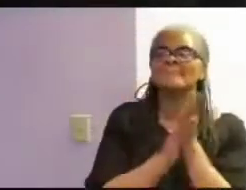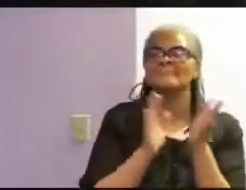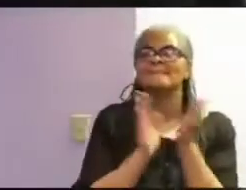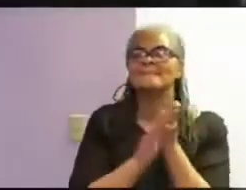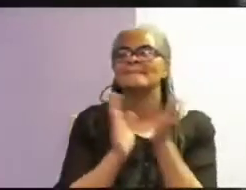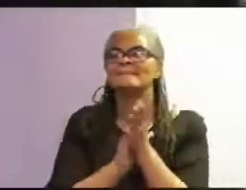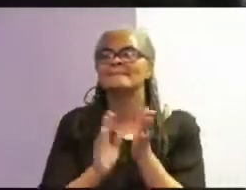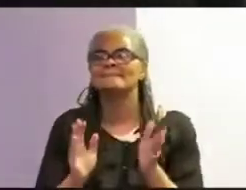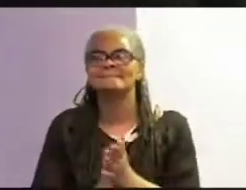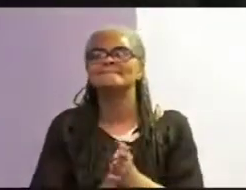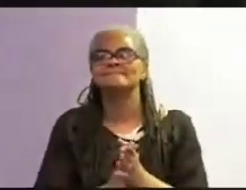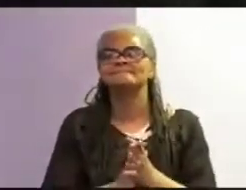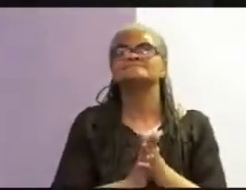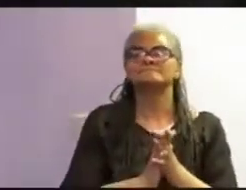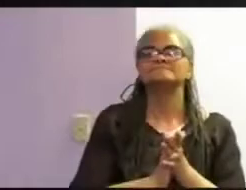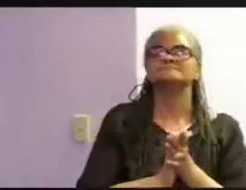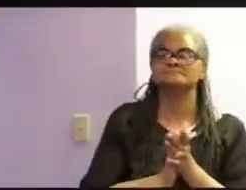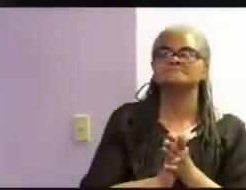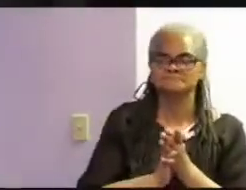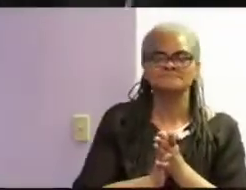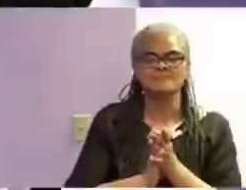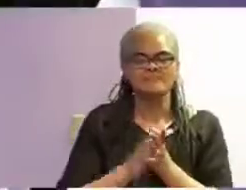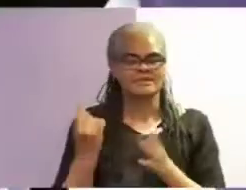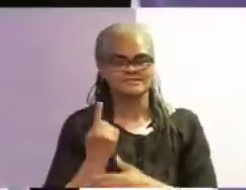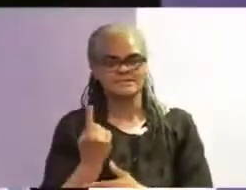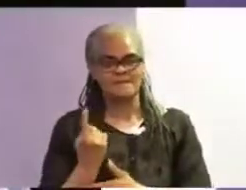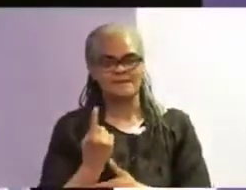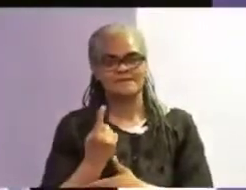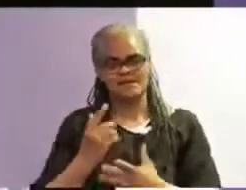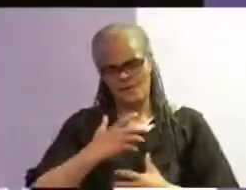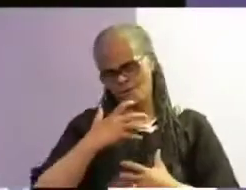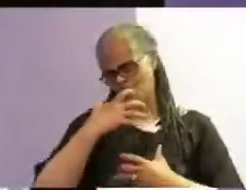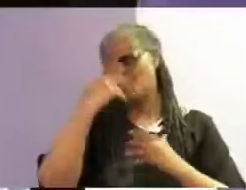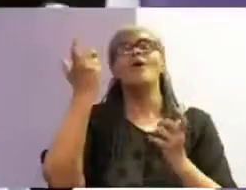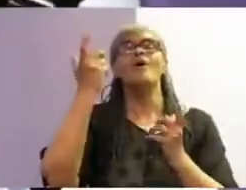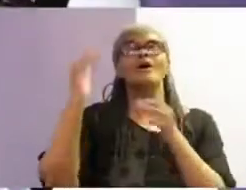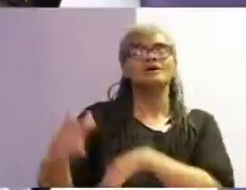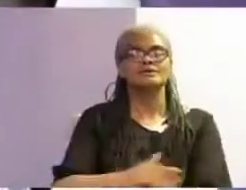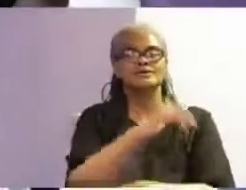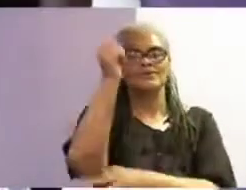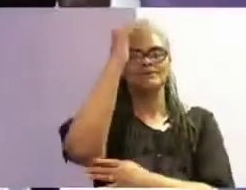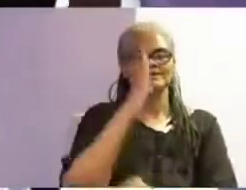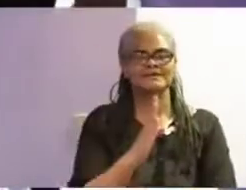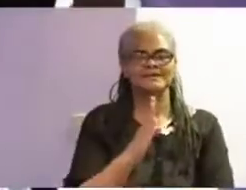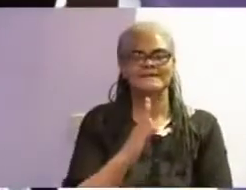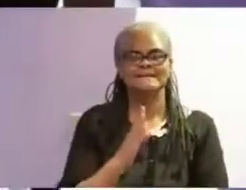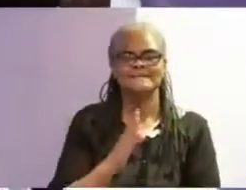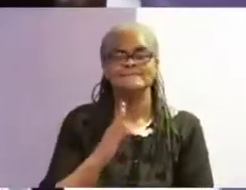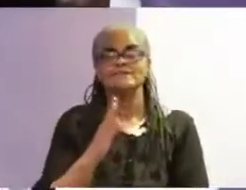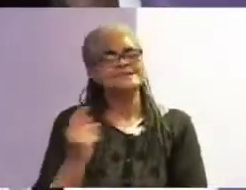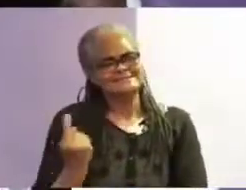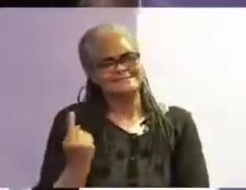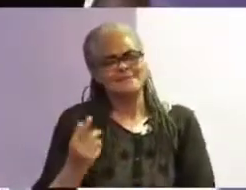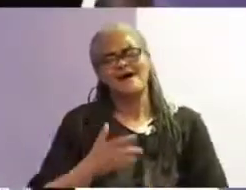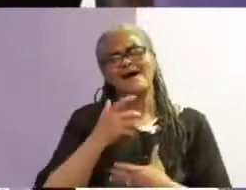he's worthy to be praised. Somebody ought to holler glory to God. Somebody ought to holler hallelujah. He's